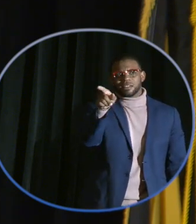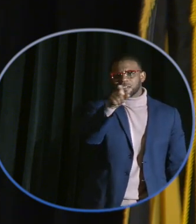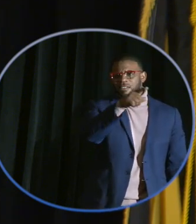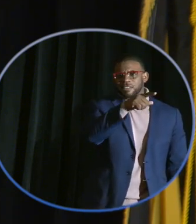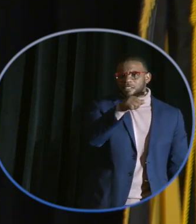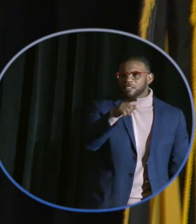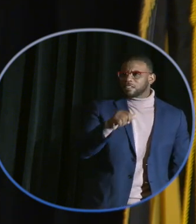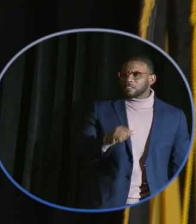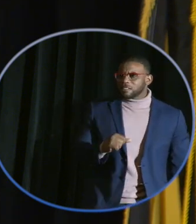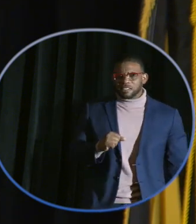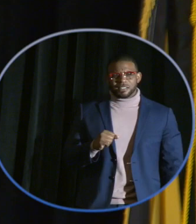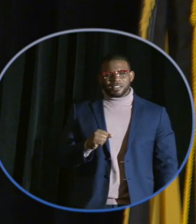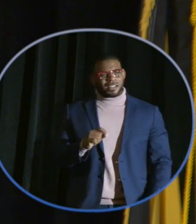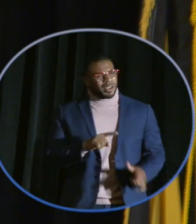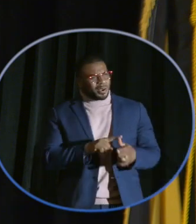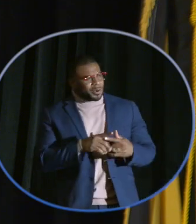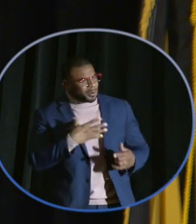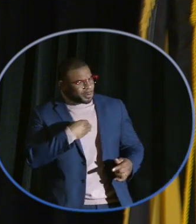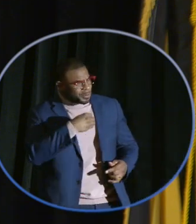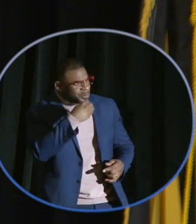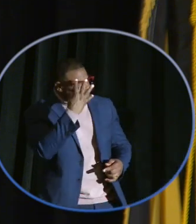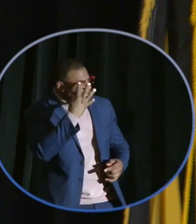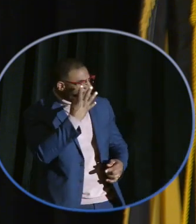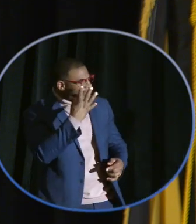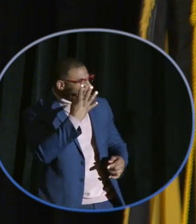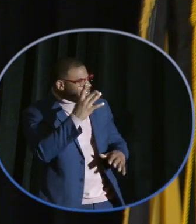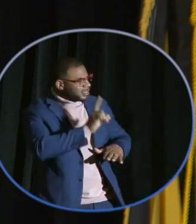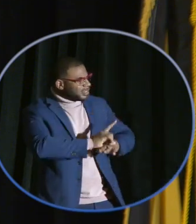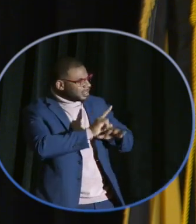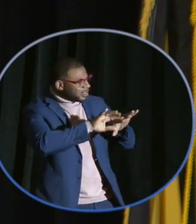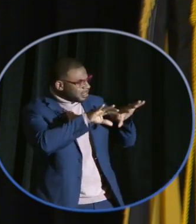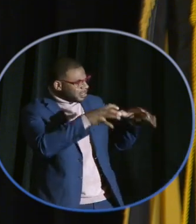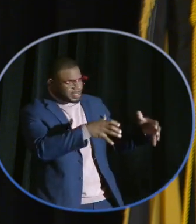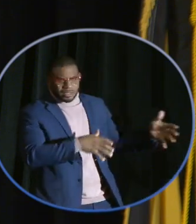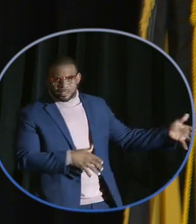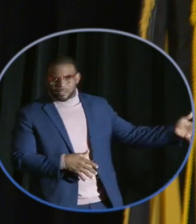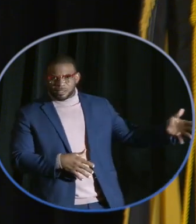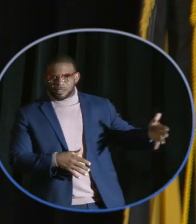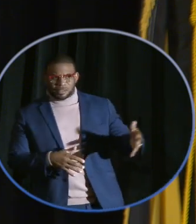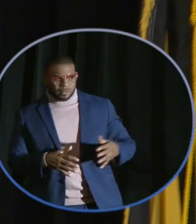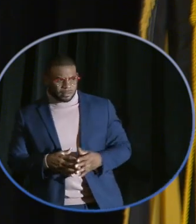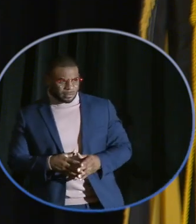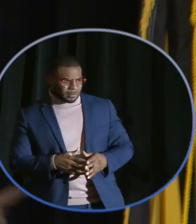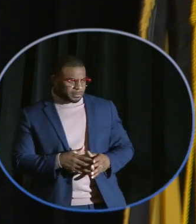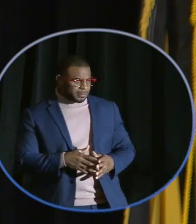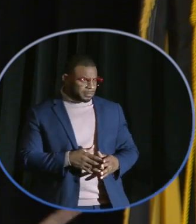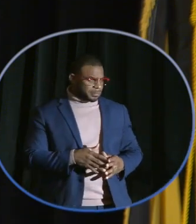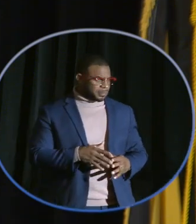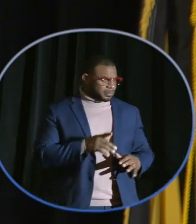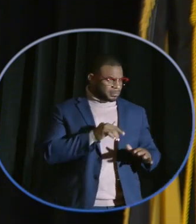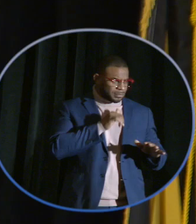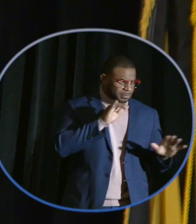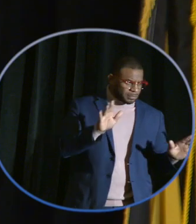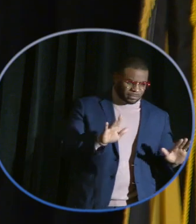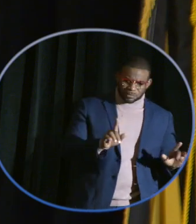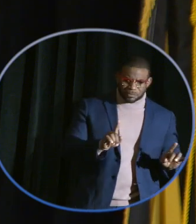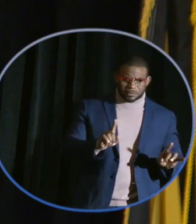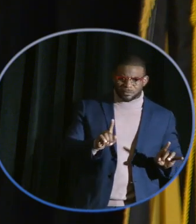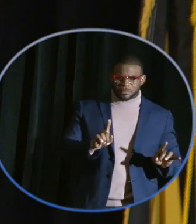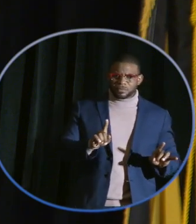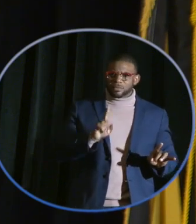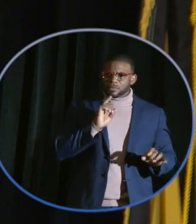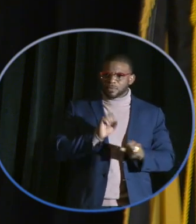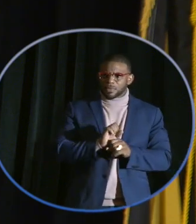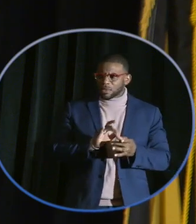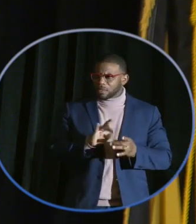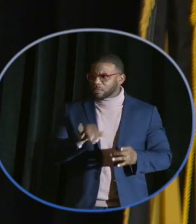Klaner or the white, I can't remember the name of the group, the white moderate. Well, no, he actually